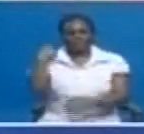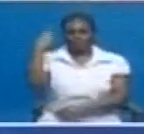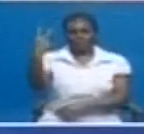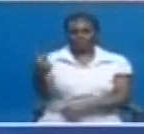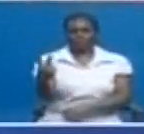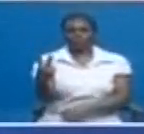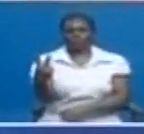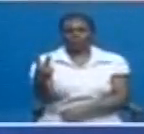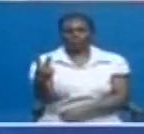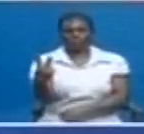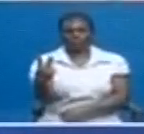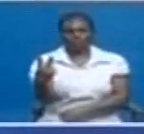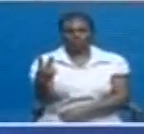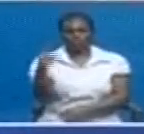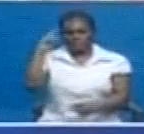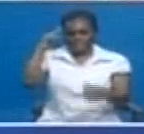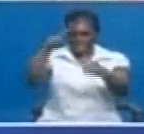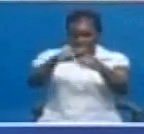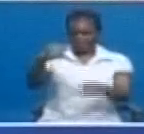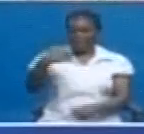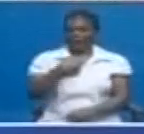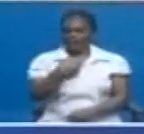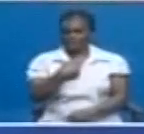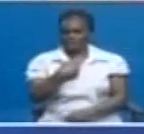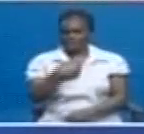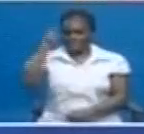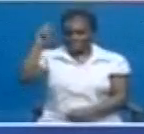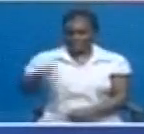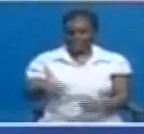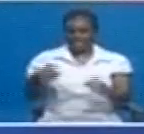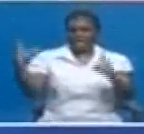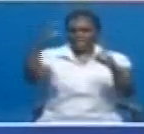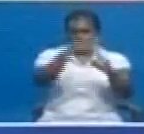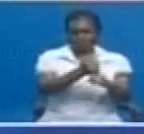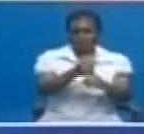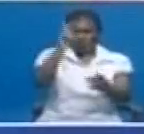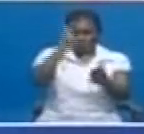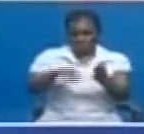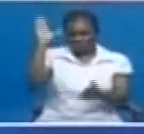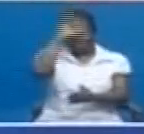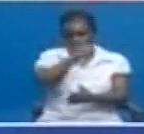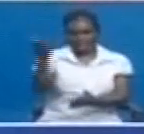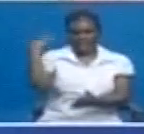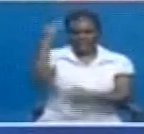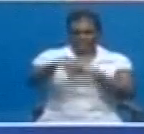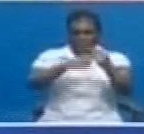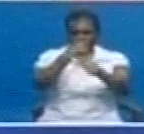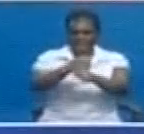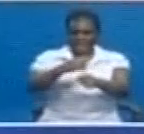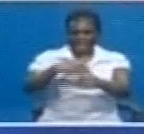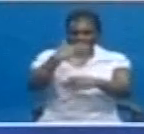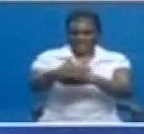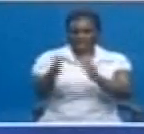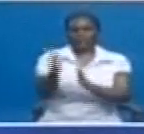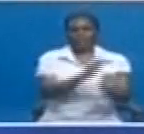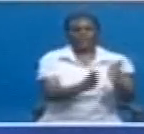two, it's a target we have set. We have to reach where we reached last year. Then from there, we'll plan. Number